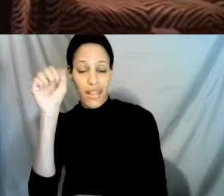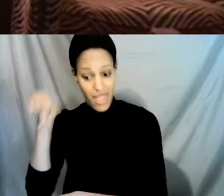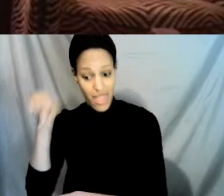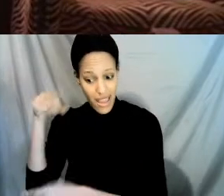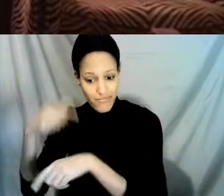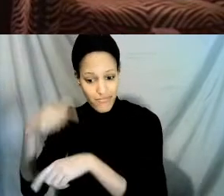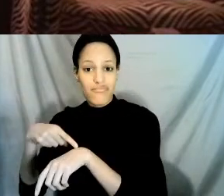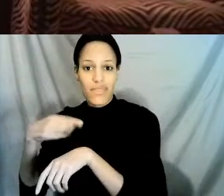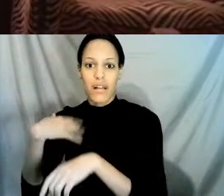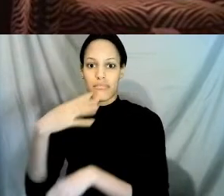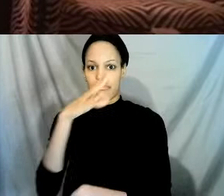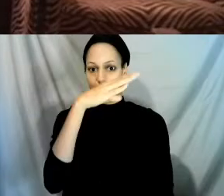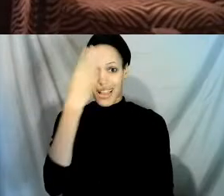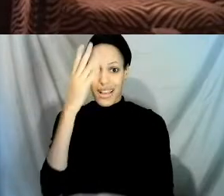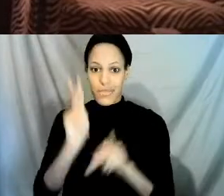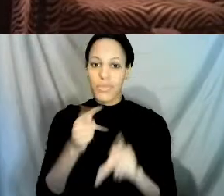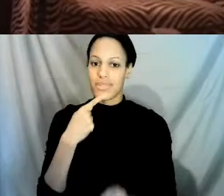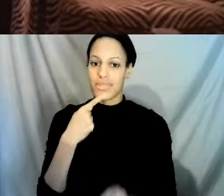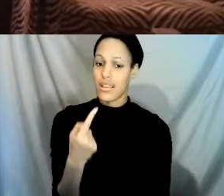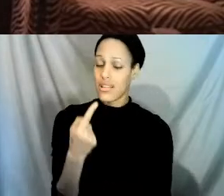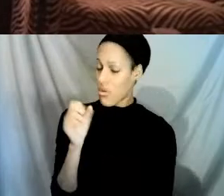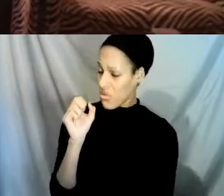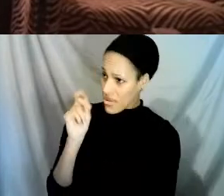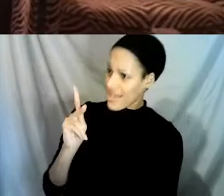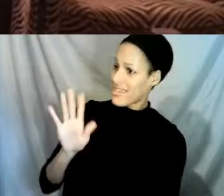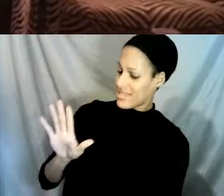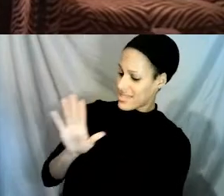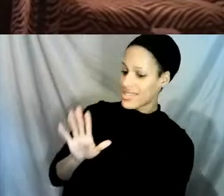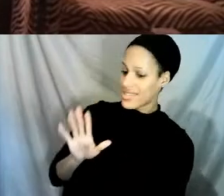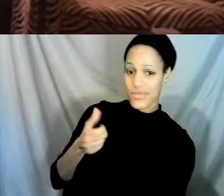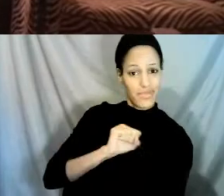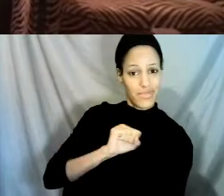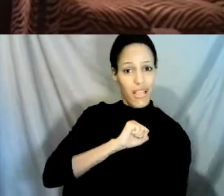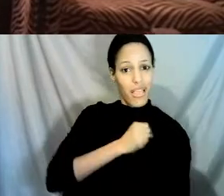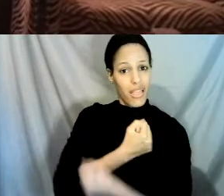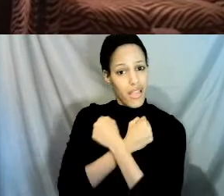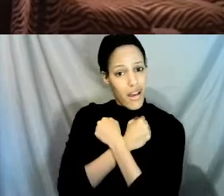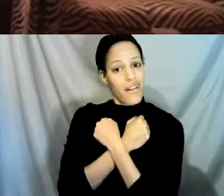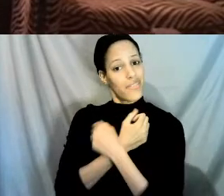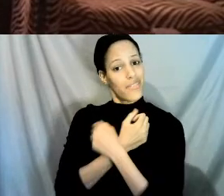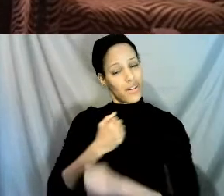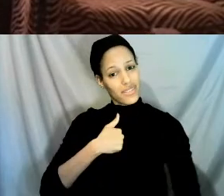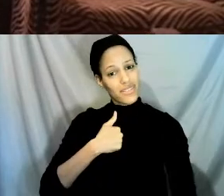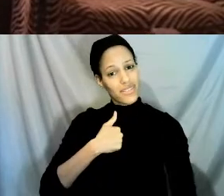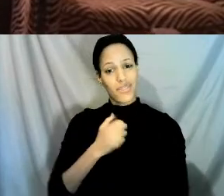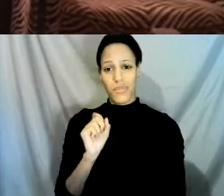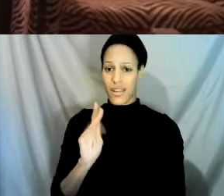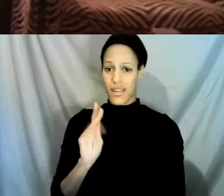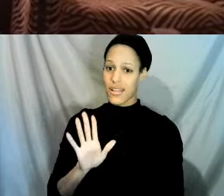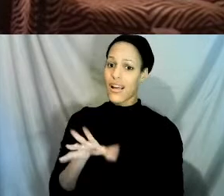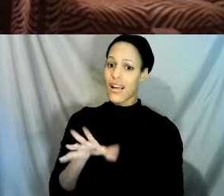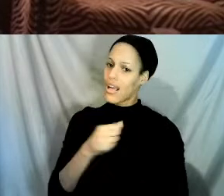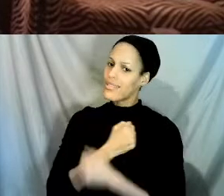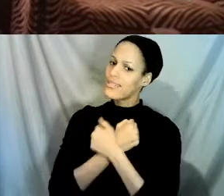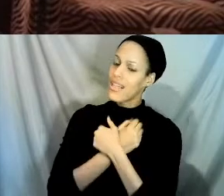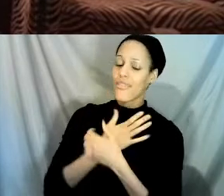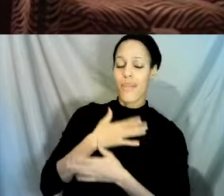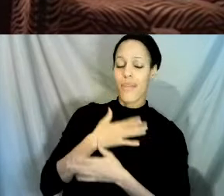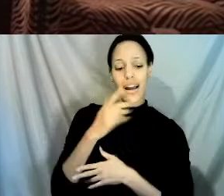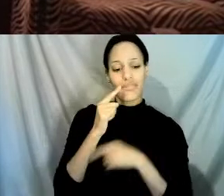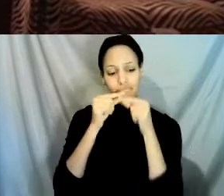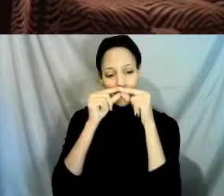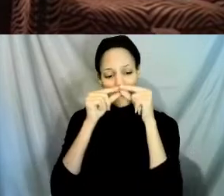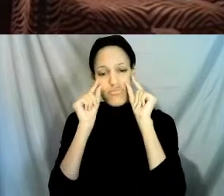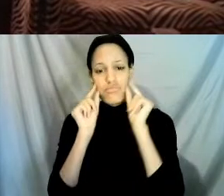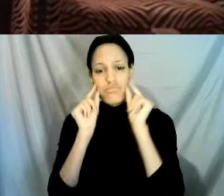said, okay, we love ourselves, okay? I love my round lips. I